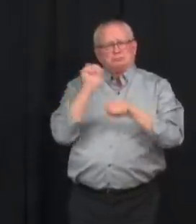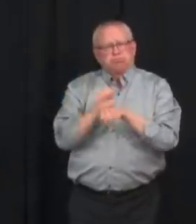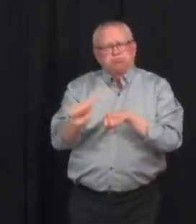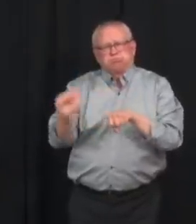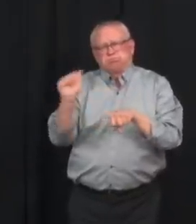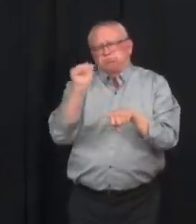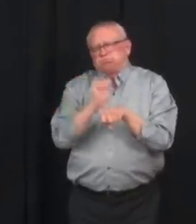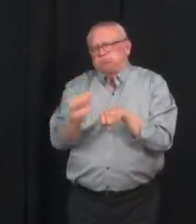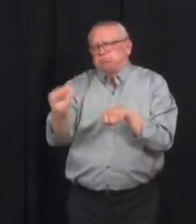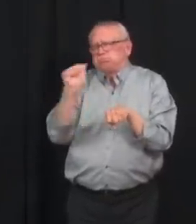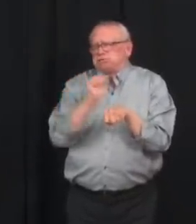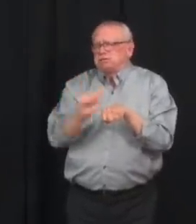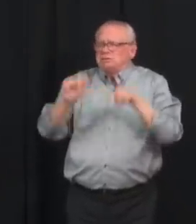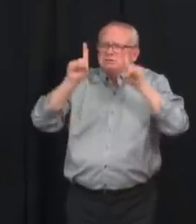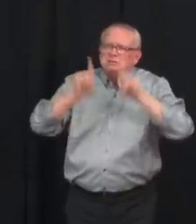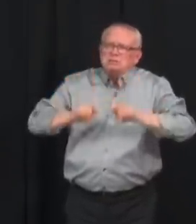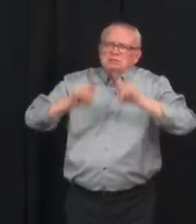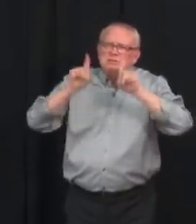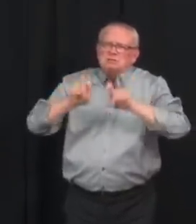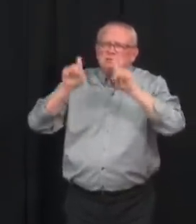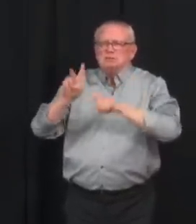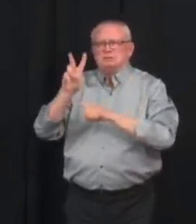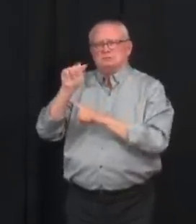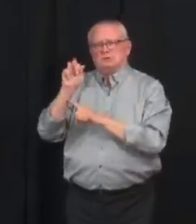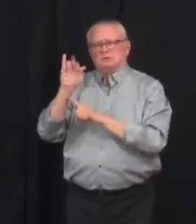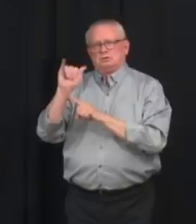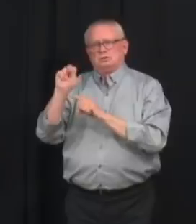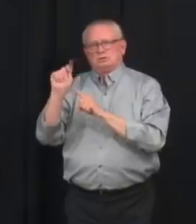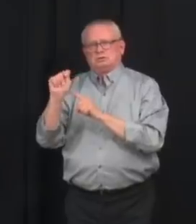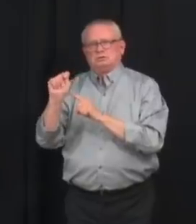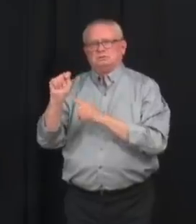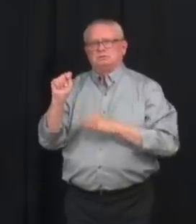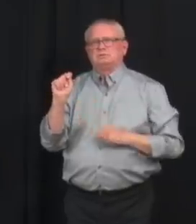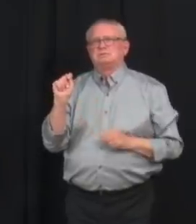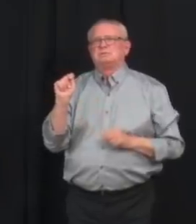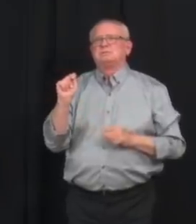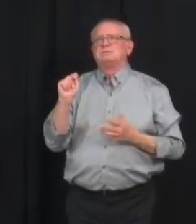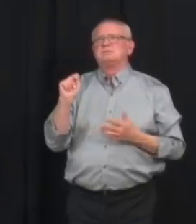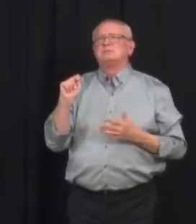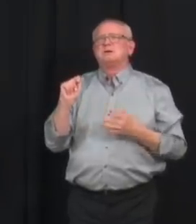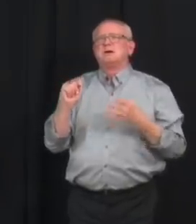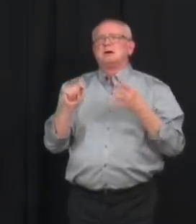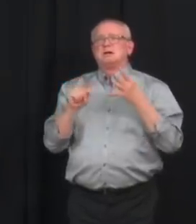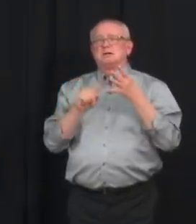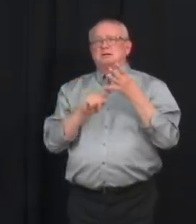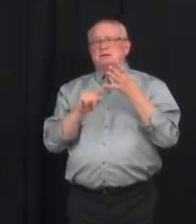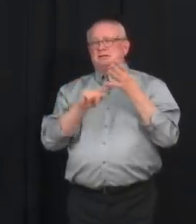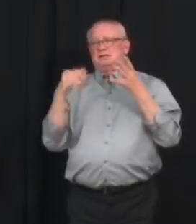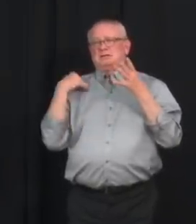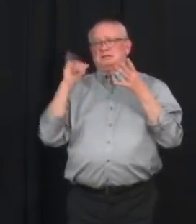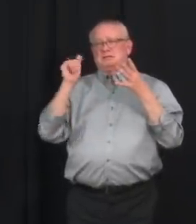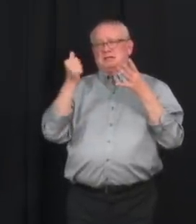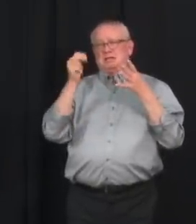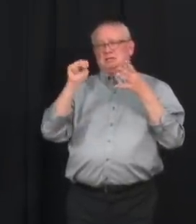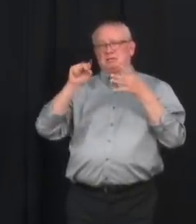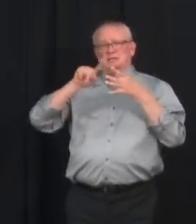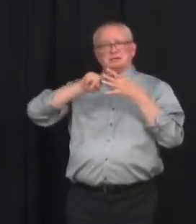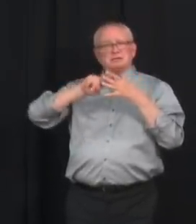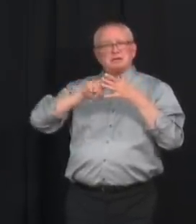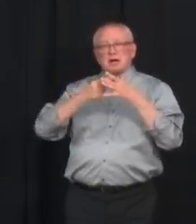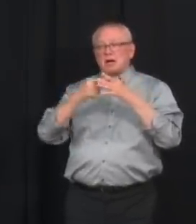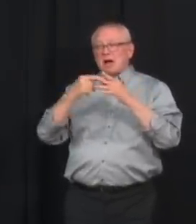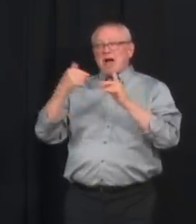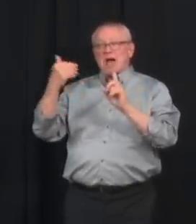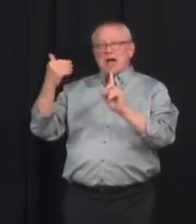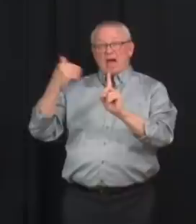variants of concern. We not only started screening all positive samples in late January, but also conducted retrospective testing of